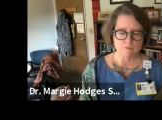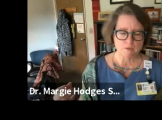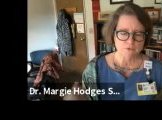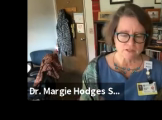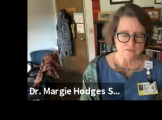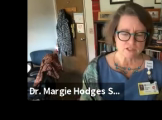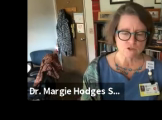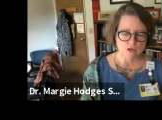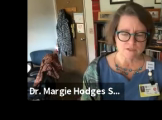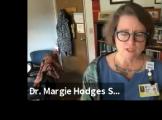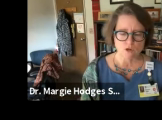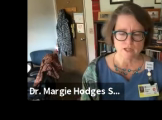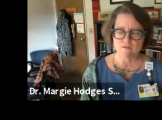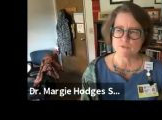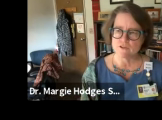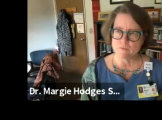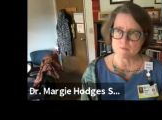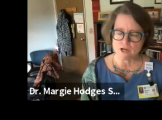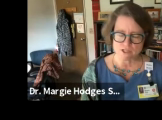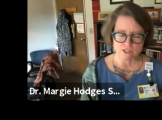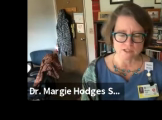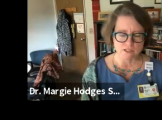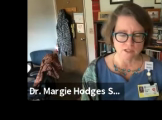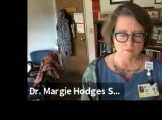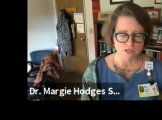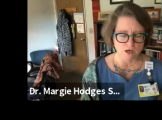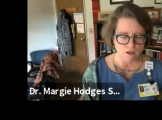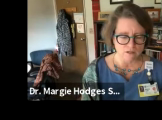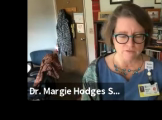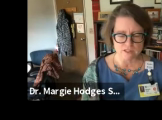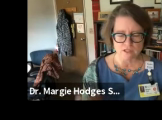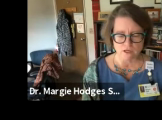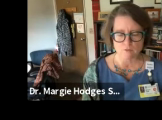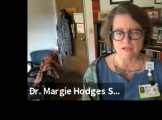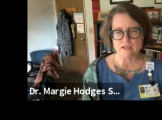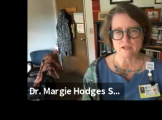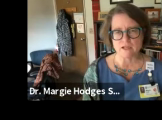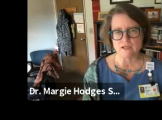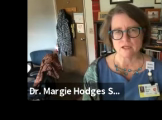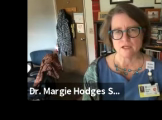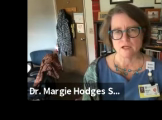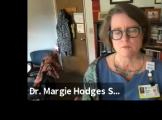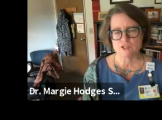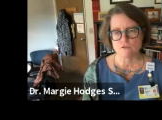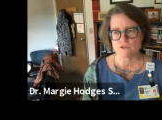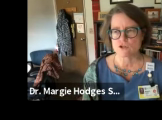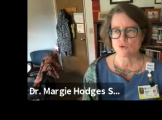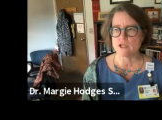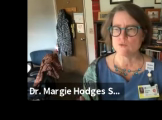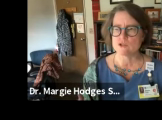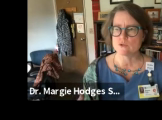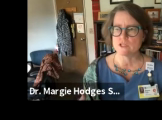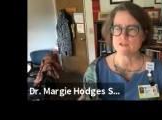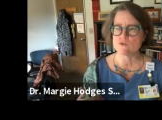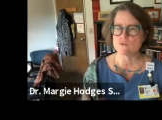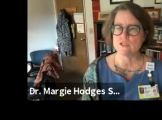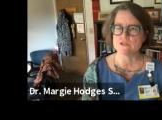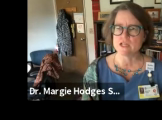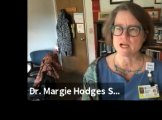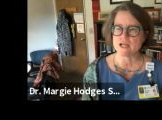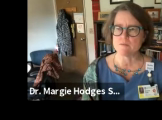a previous URMC quality improvement project, all of this to automate a SOFA scoring, which would